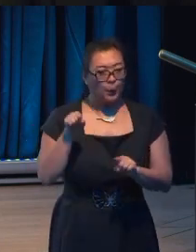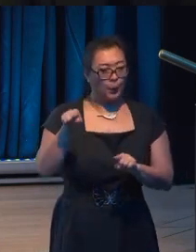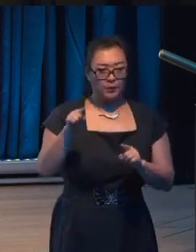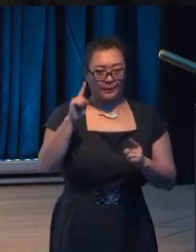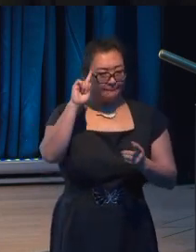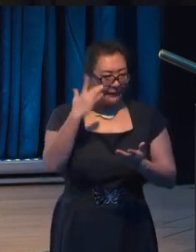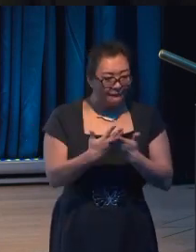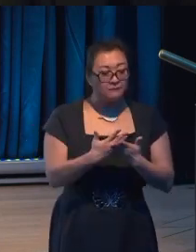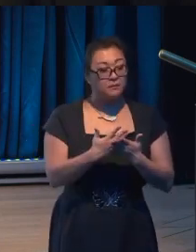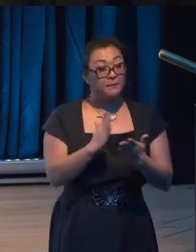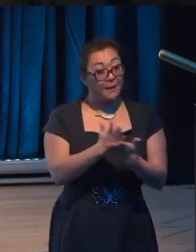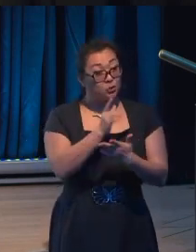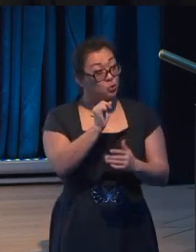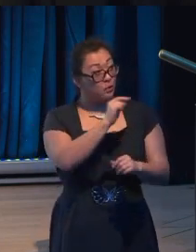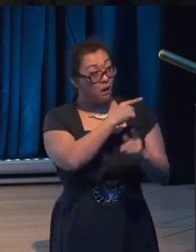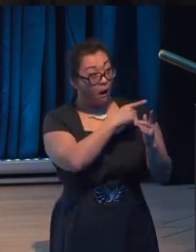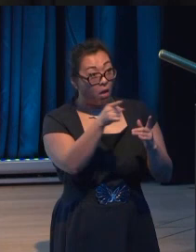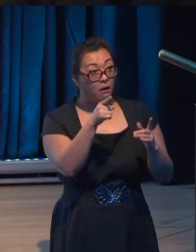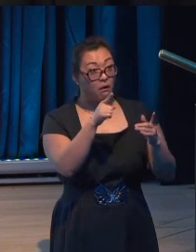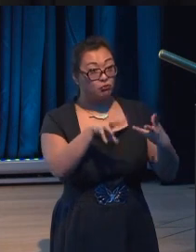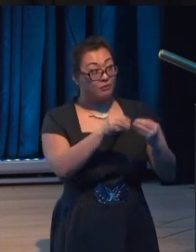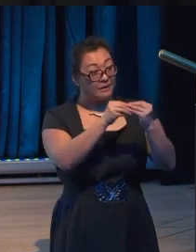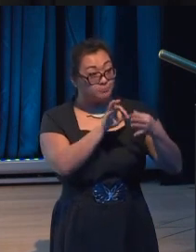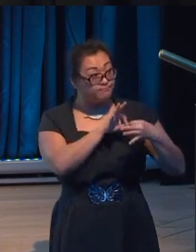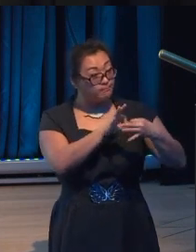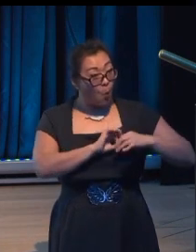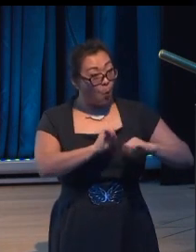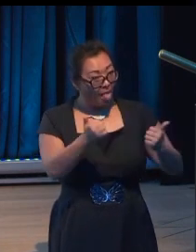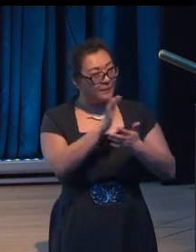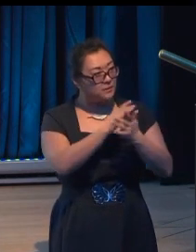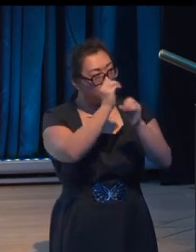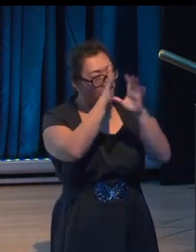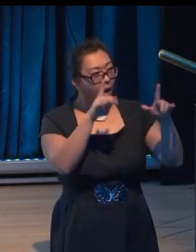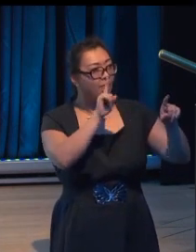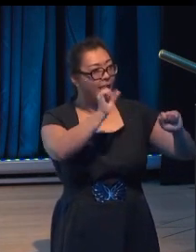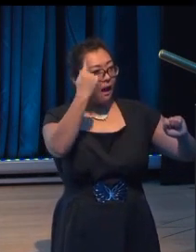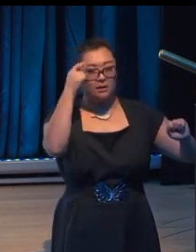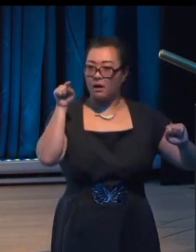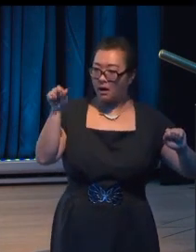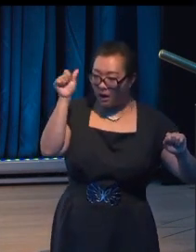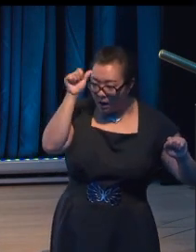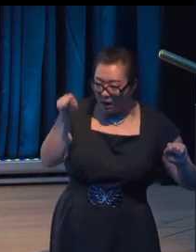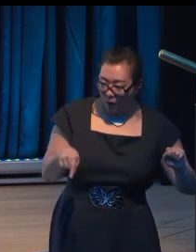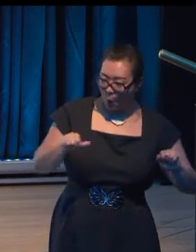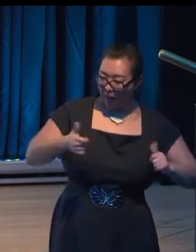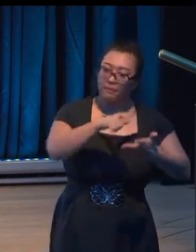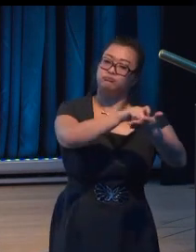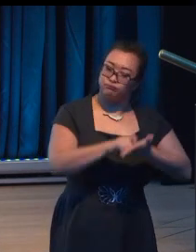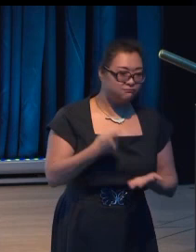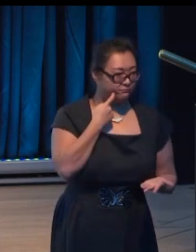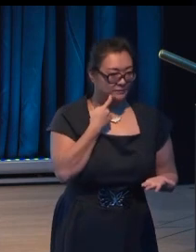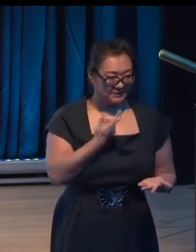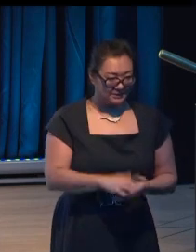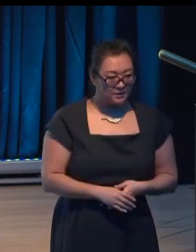and understanding the gameplay elements that are being created will help you manage this element of writing. I think as writers, we're used to a certain element